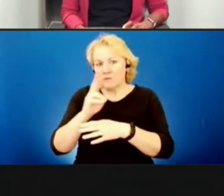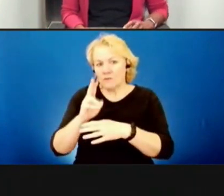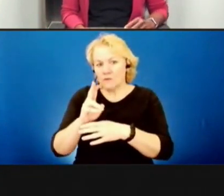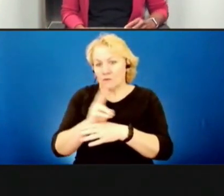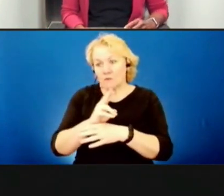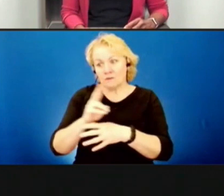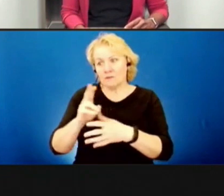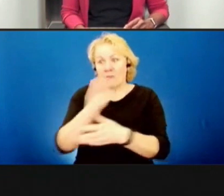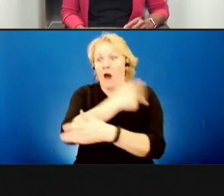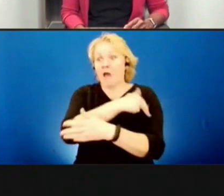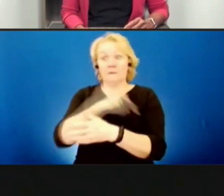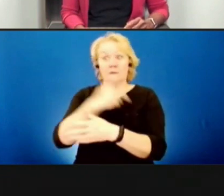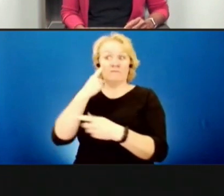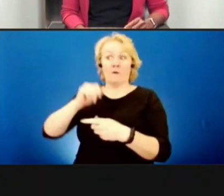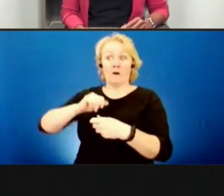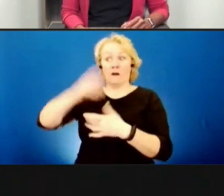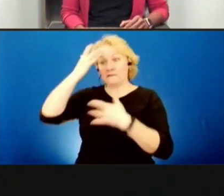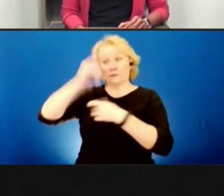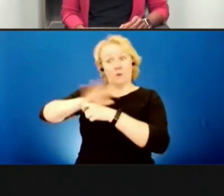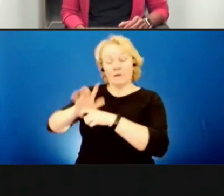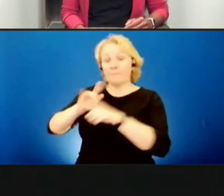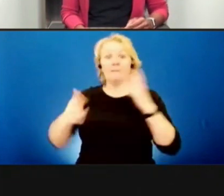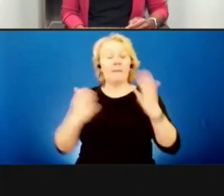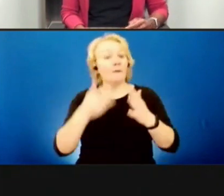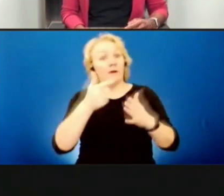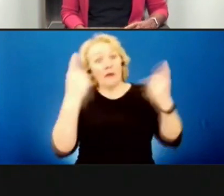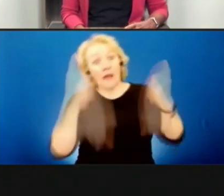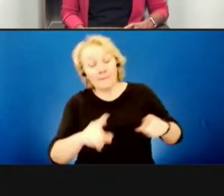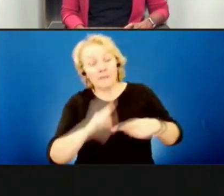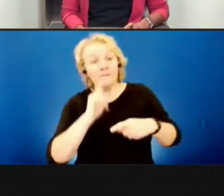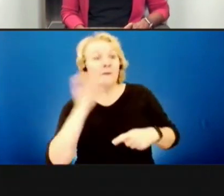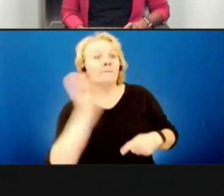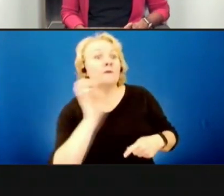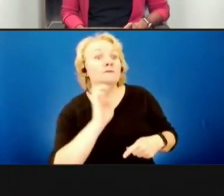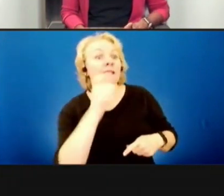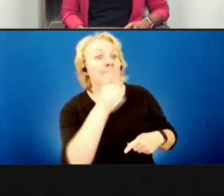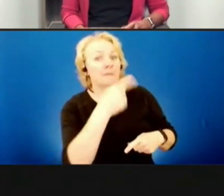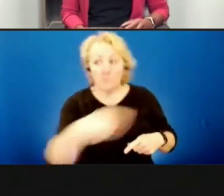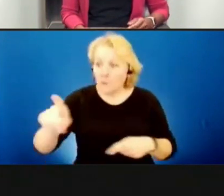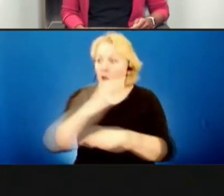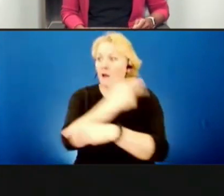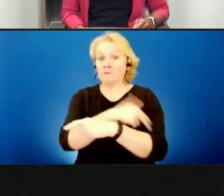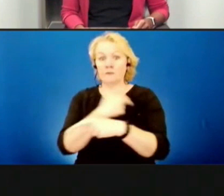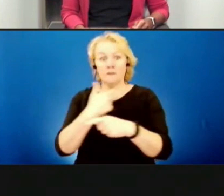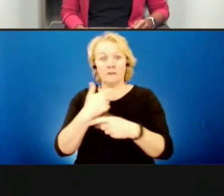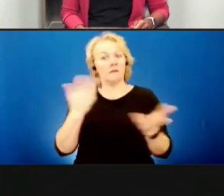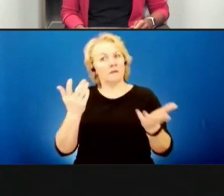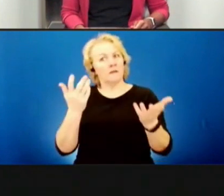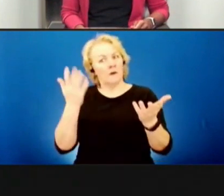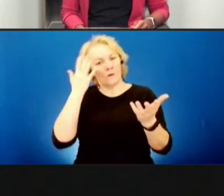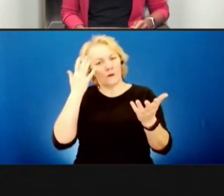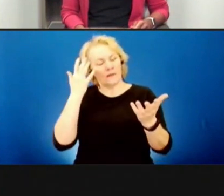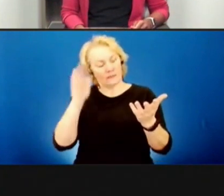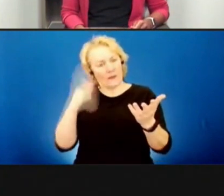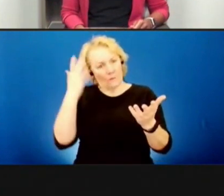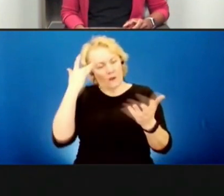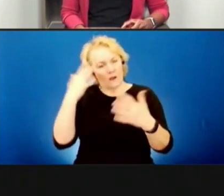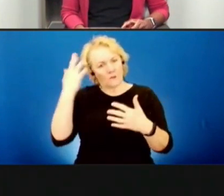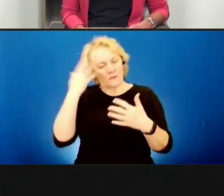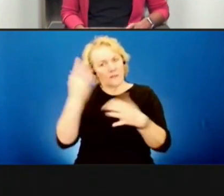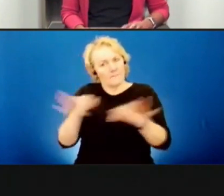an emergency. And for that, we want to make sure that the hospitals have